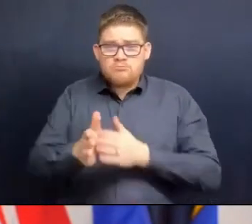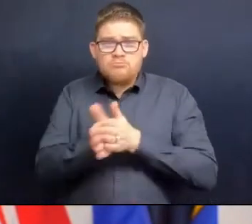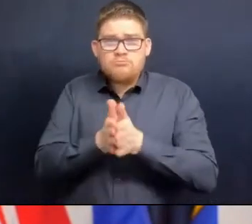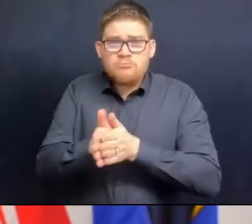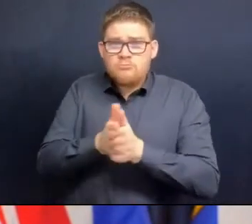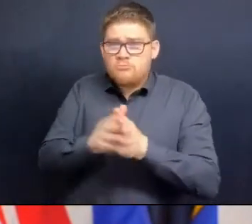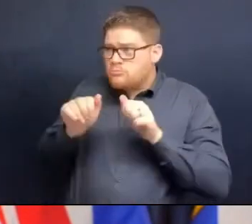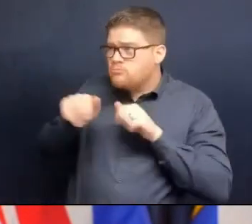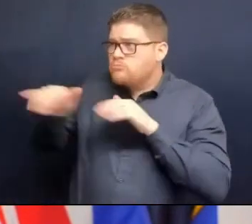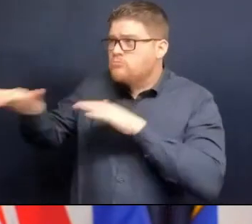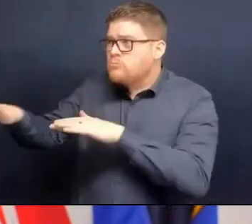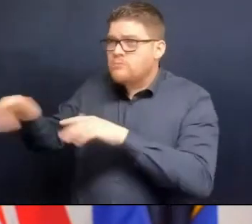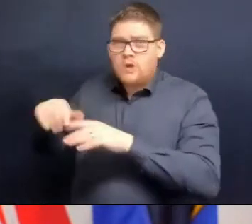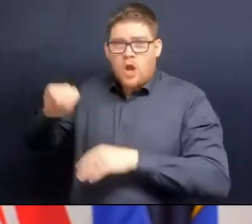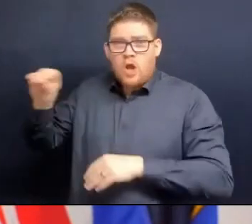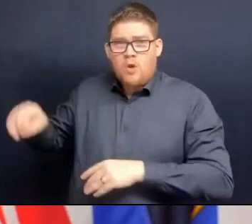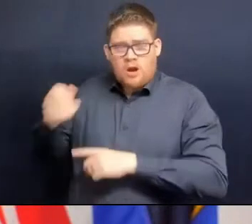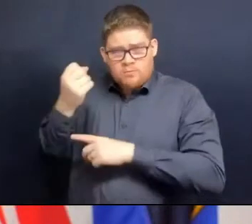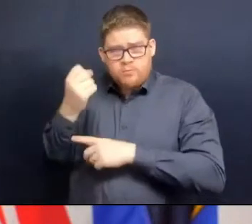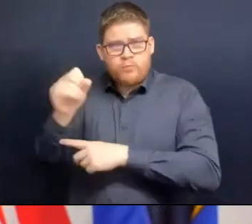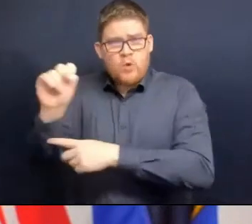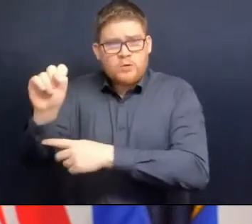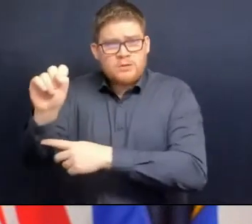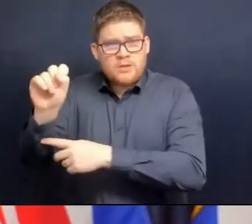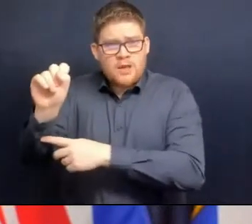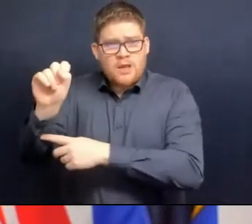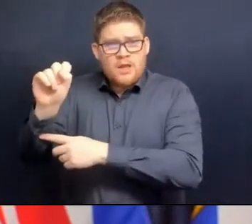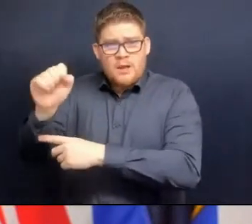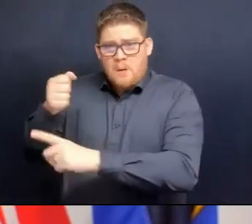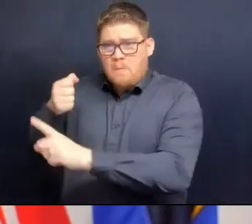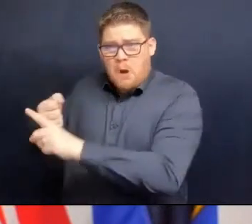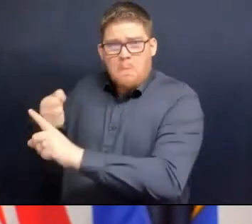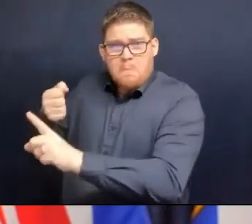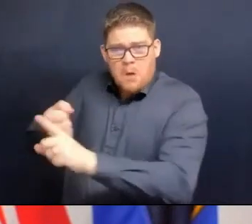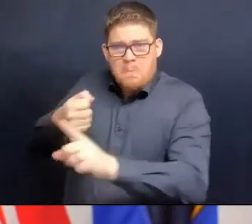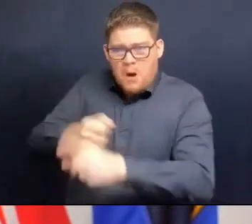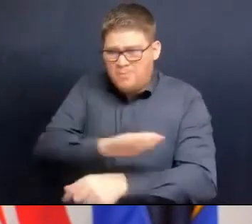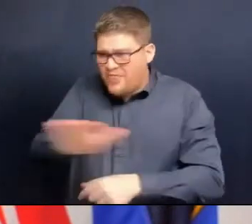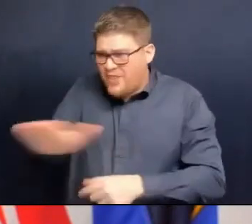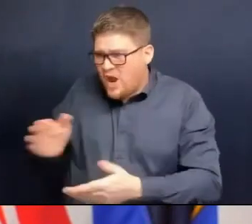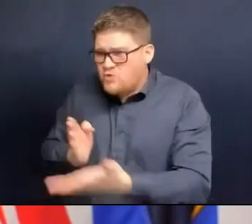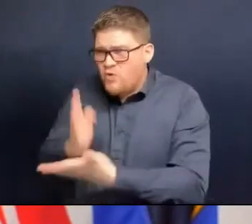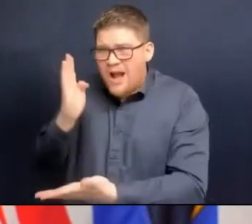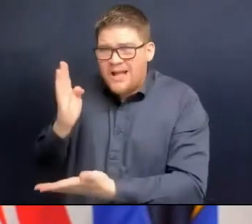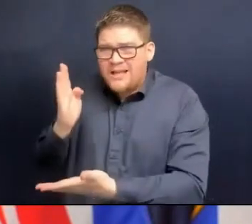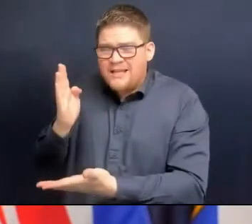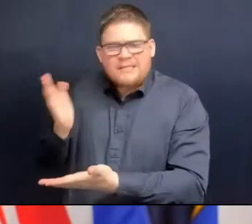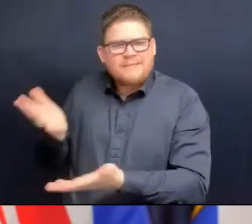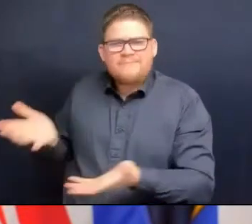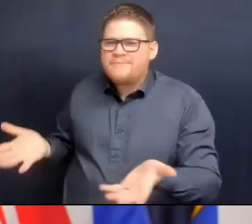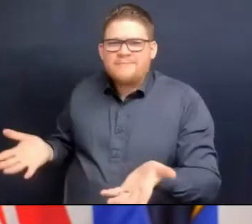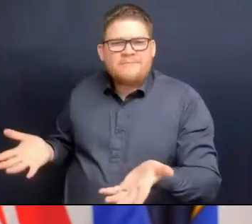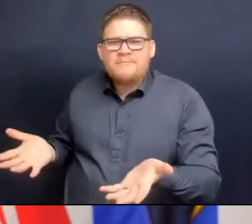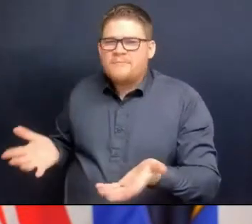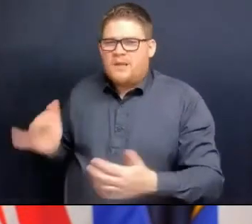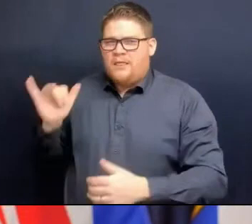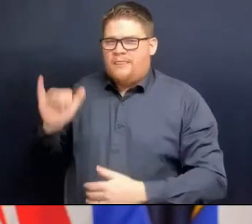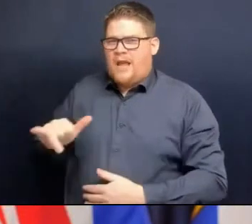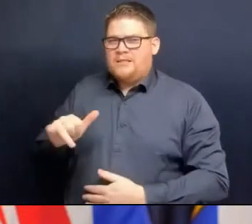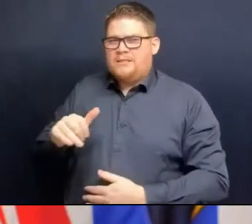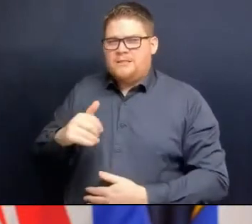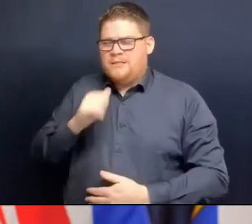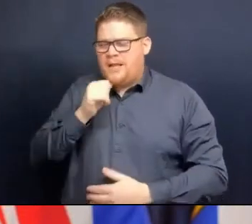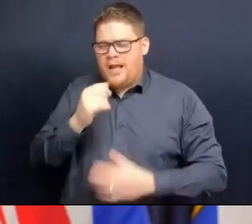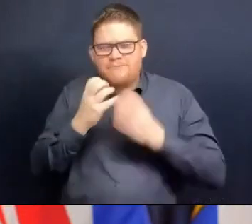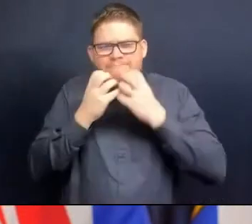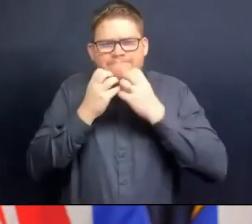right and dramatically and negatively affect other people's basic rights, well, that's not a Canadian value.